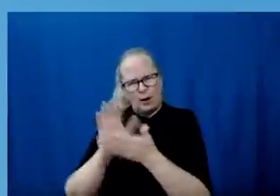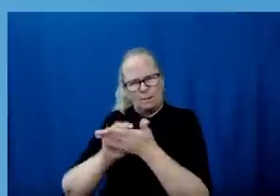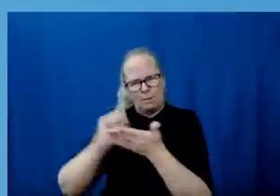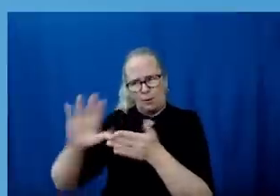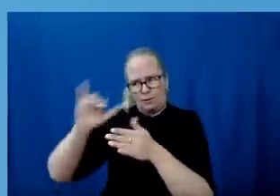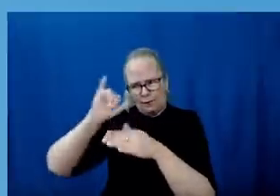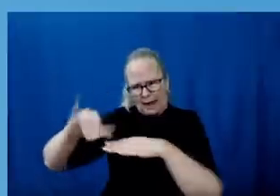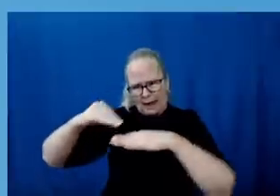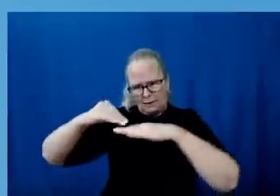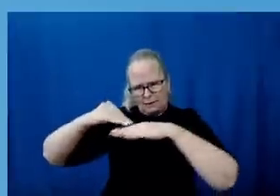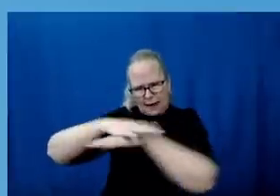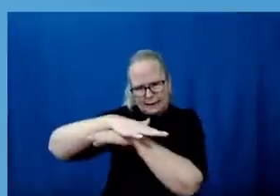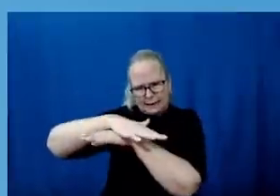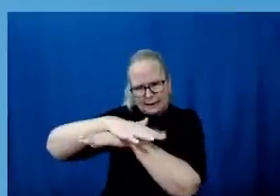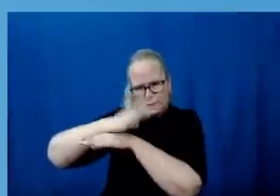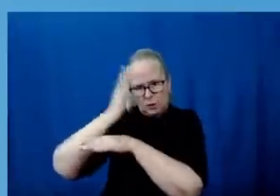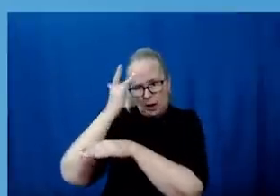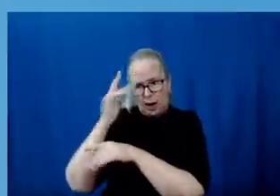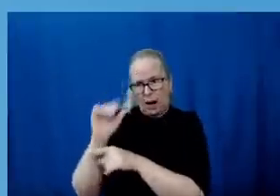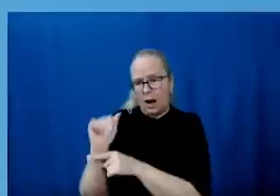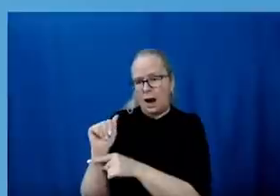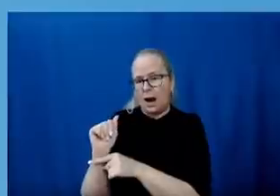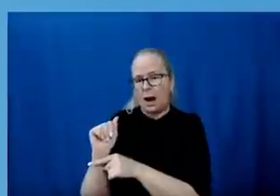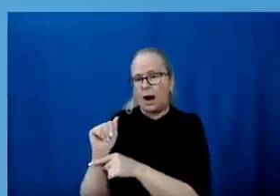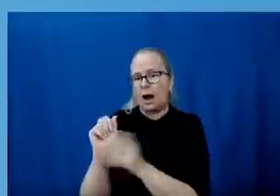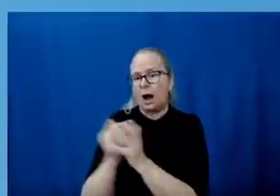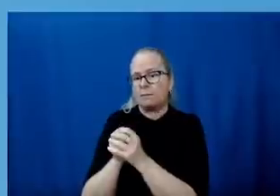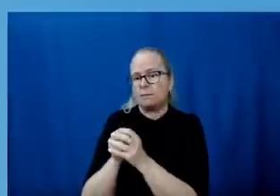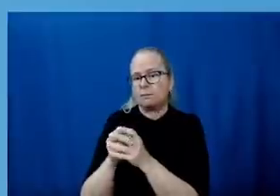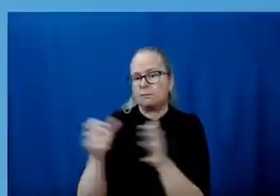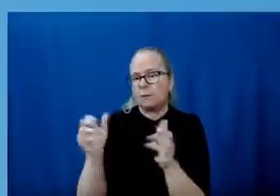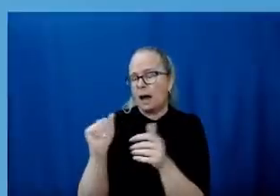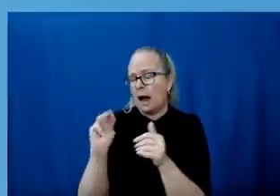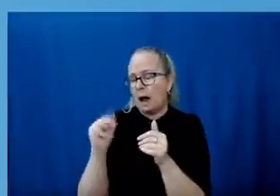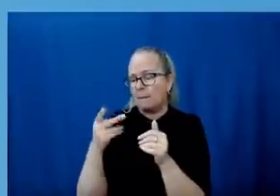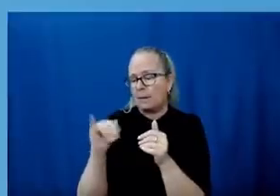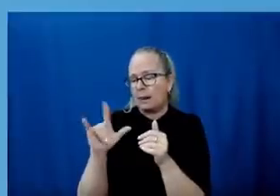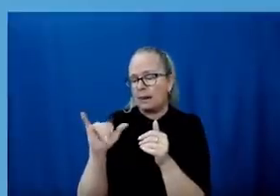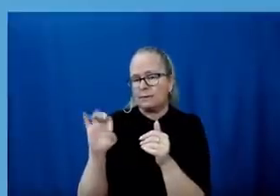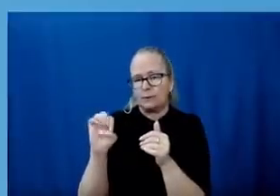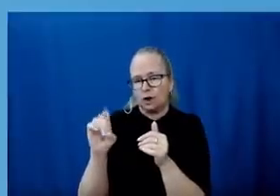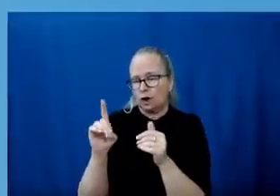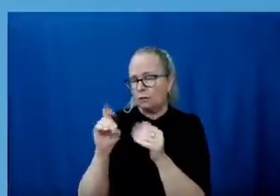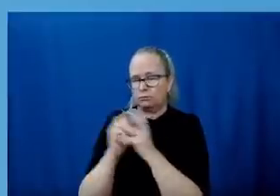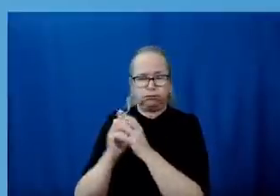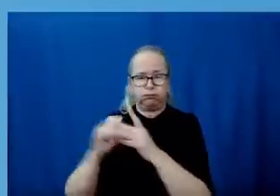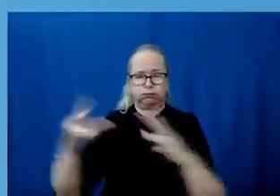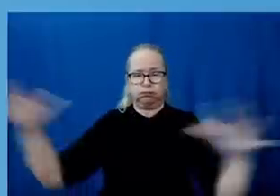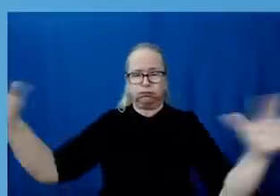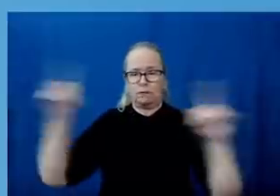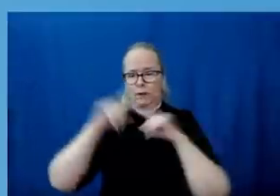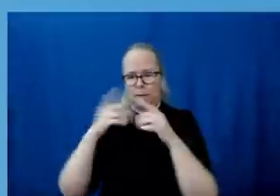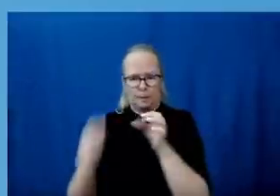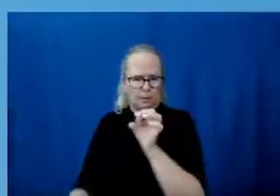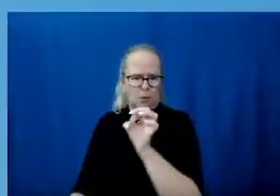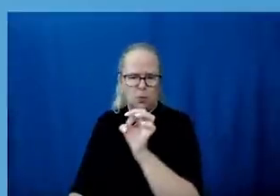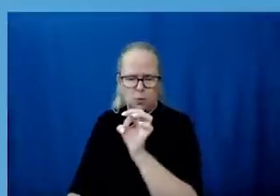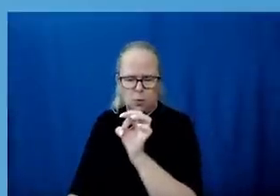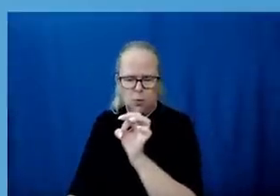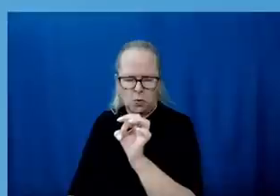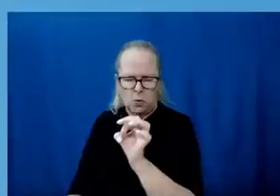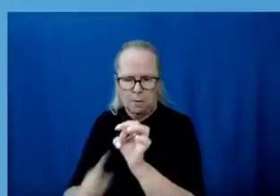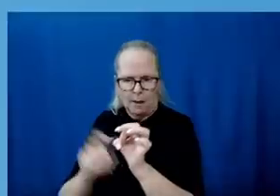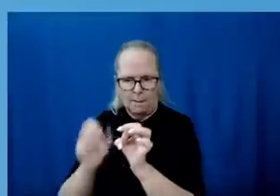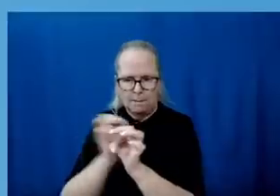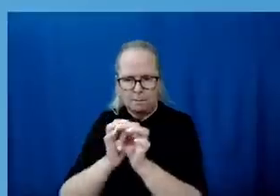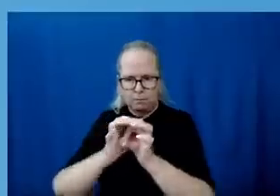to remove that effect, the amplification, because you're making tons more product to the point where you